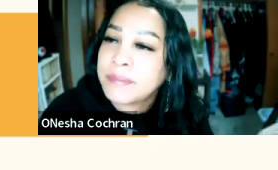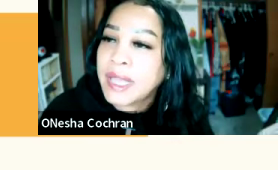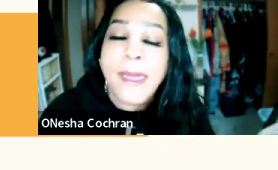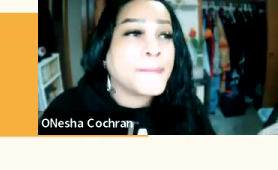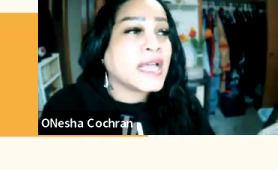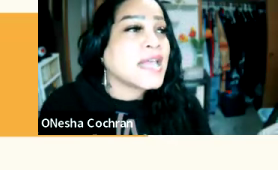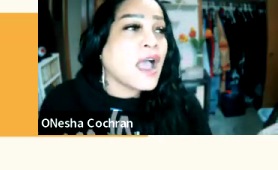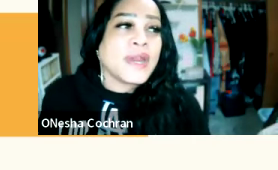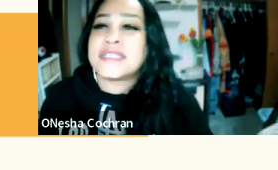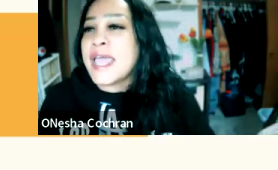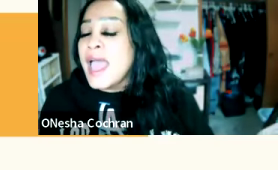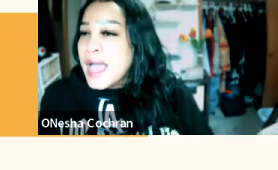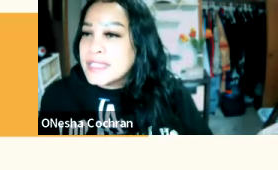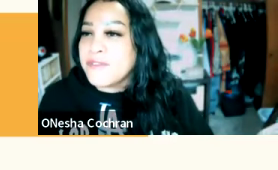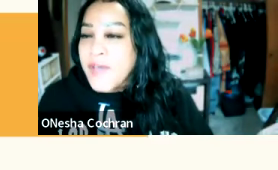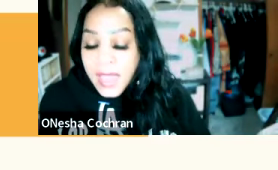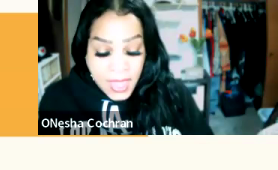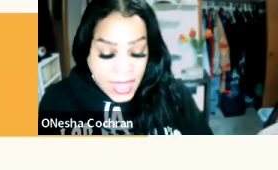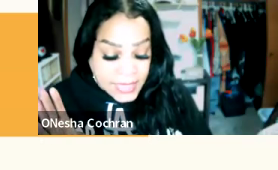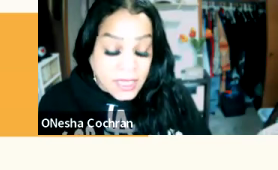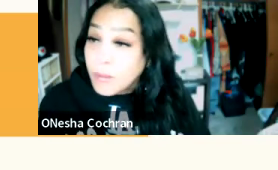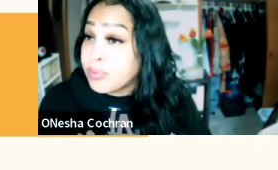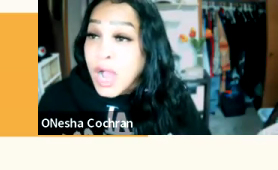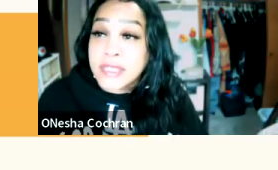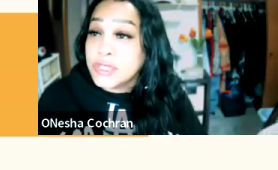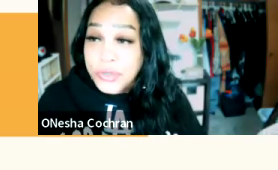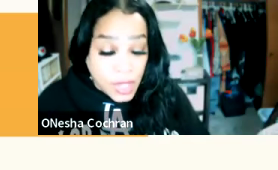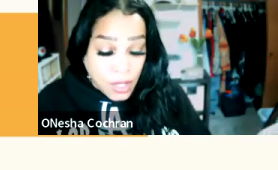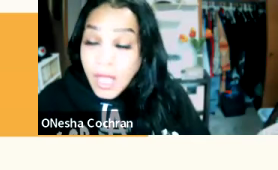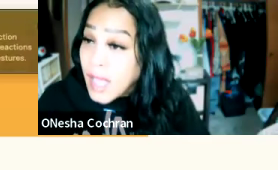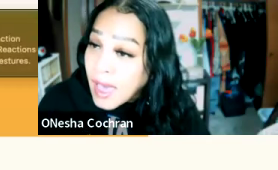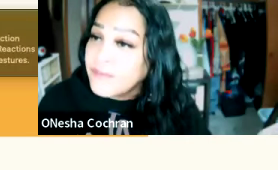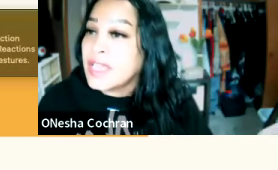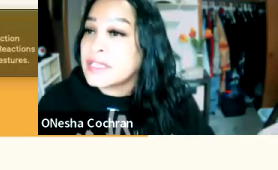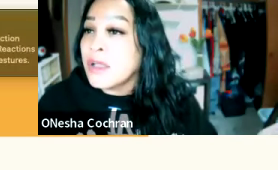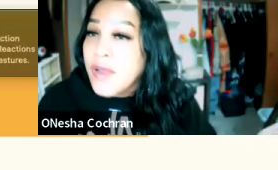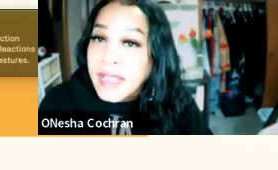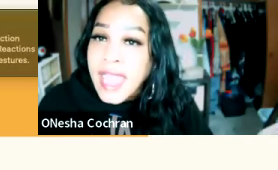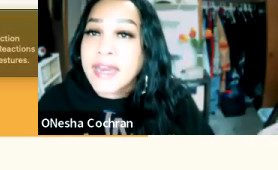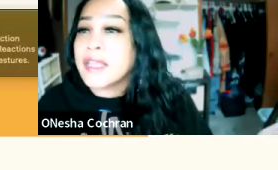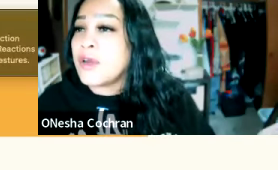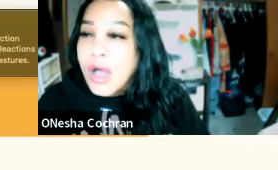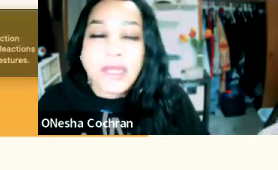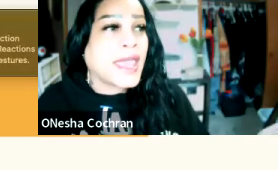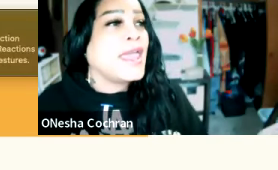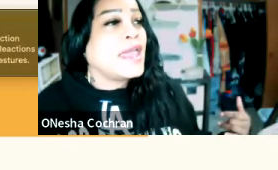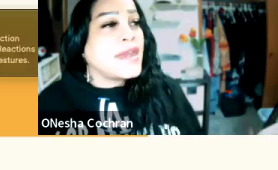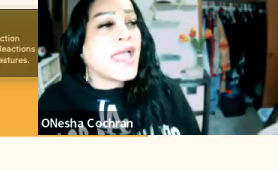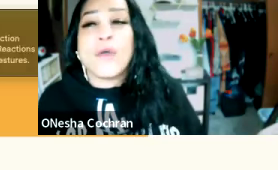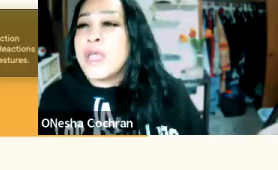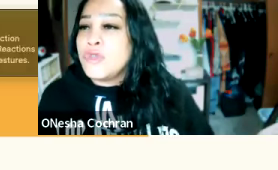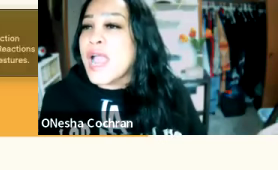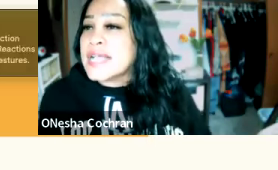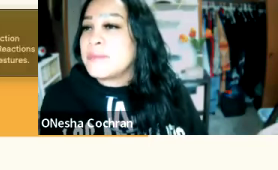already judging me because I already said identify as prostitute, a convict, crack addict, and all of that.